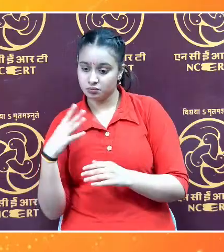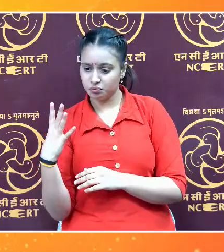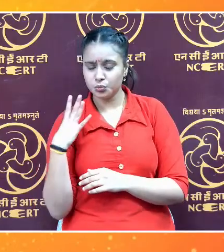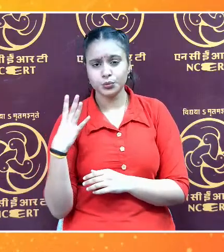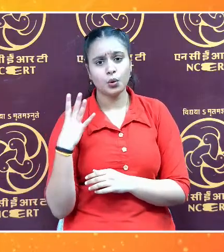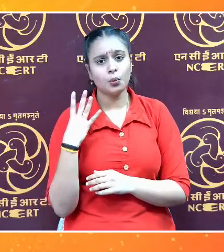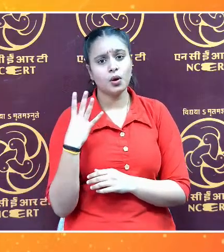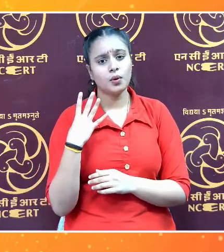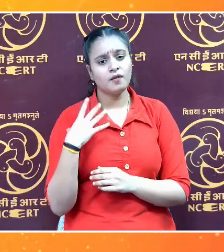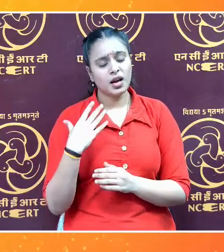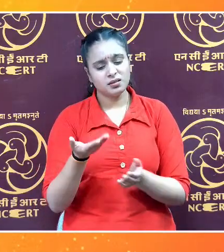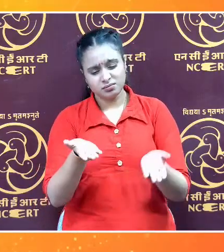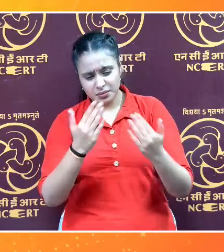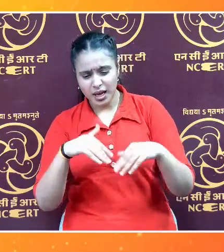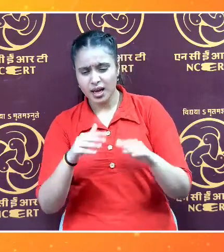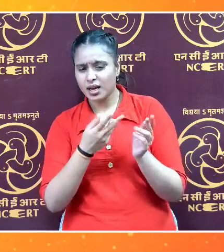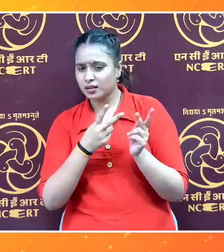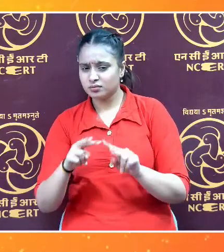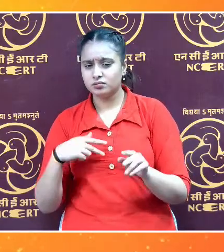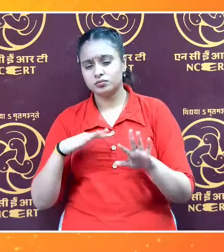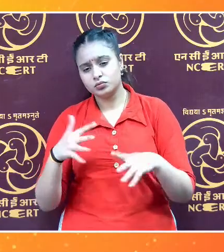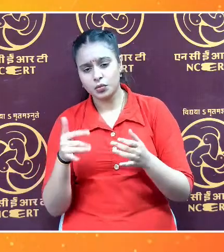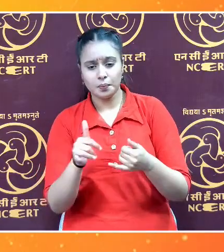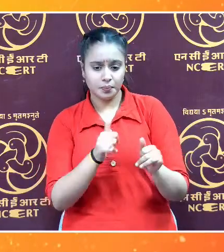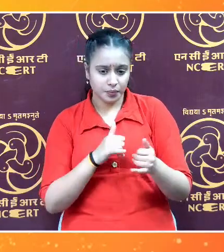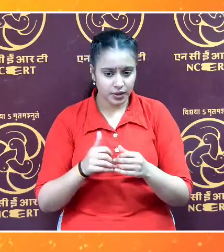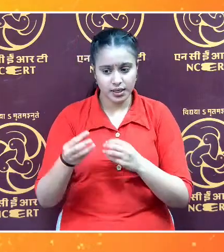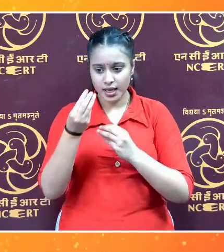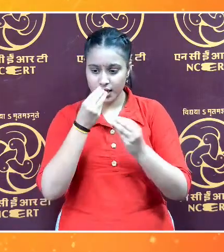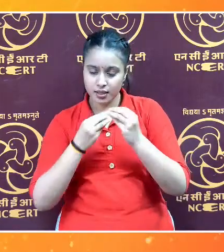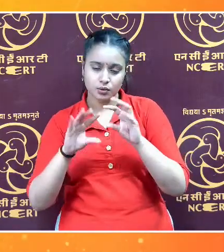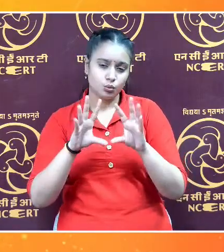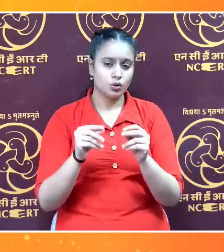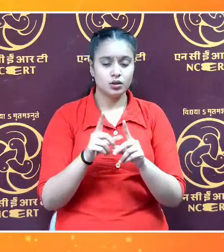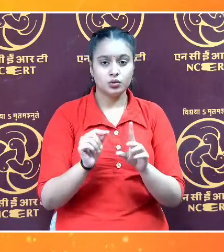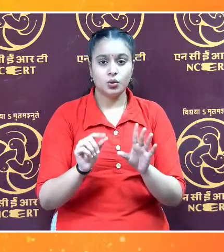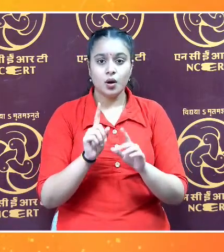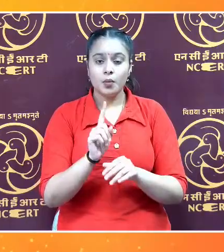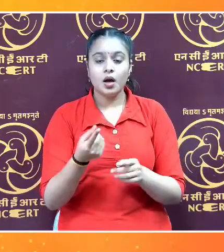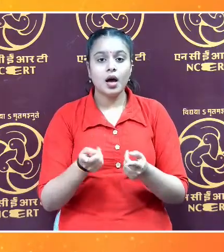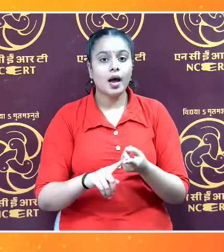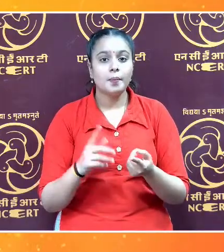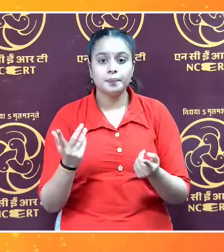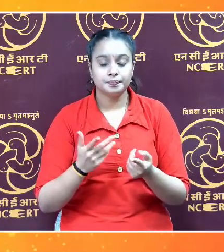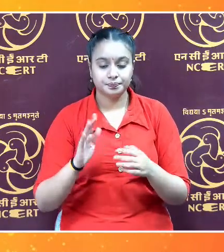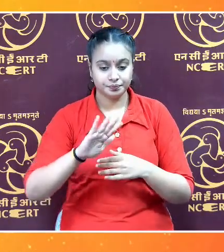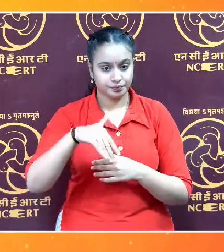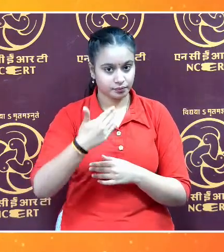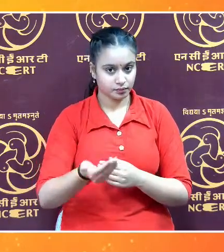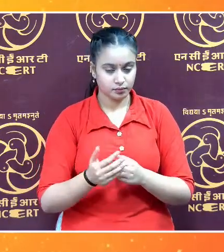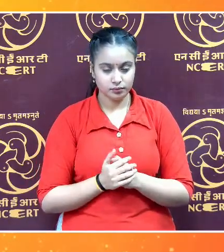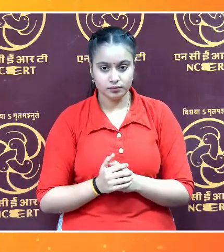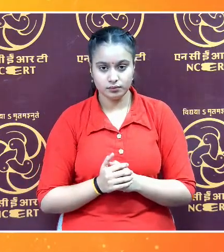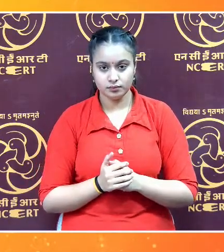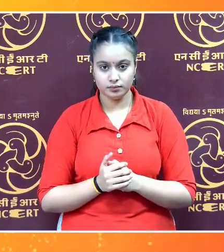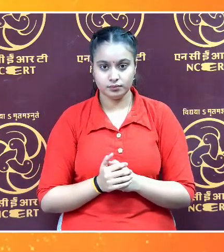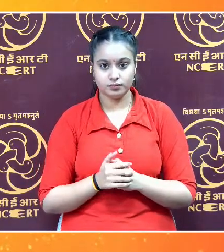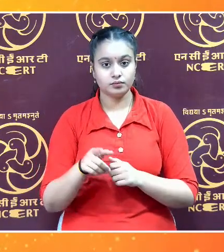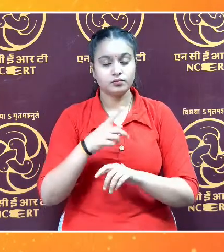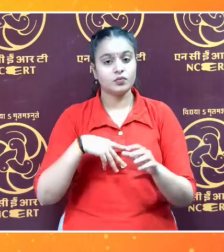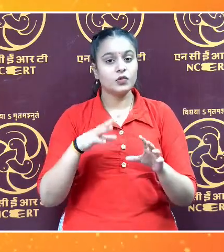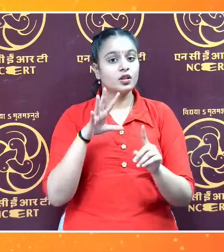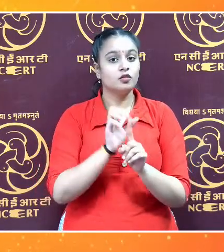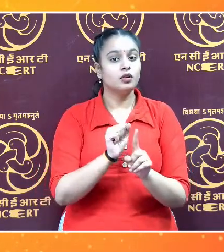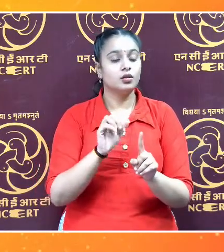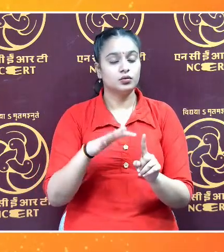waiting for his friend to come back so that he can play and eat with him. Now what happened? Let's see next how they found